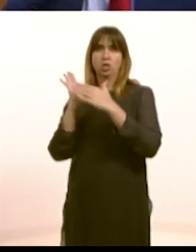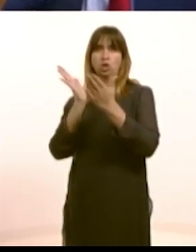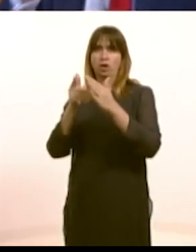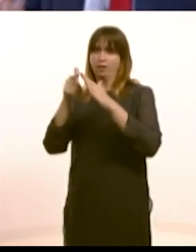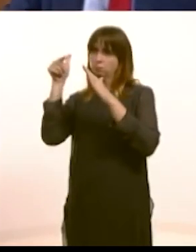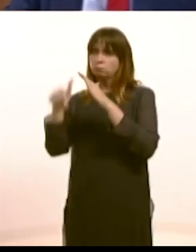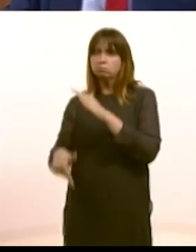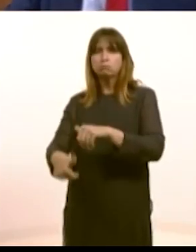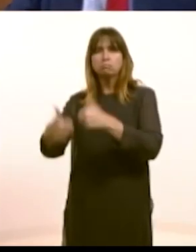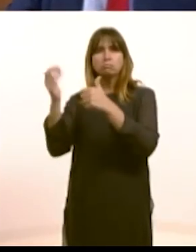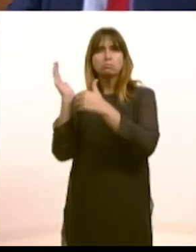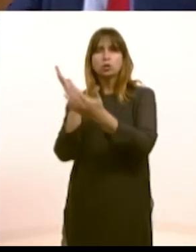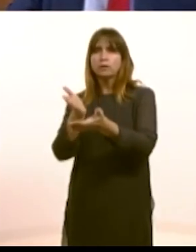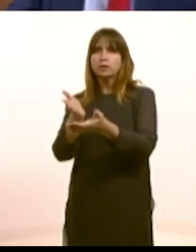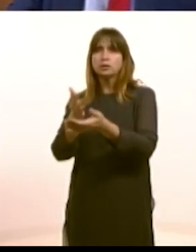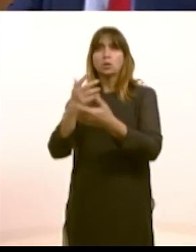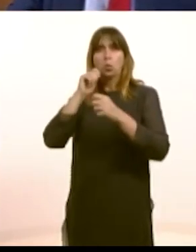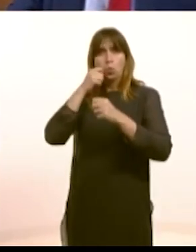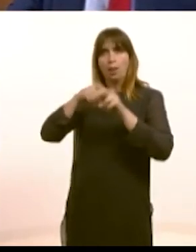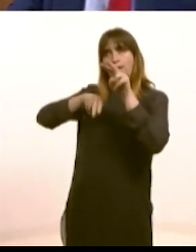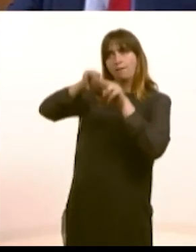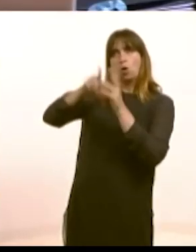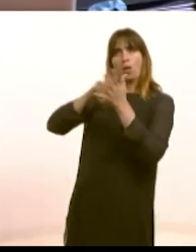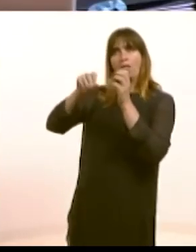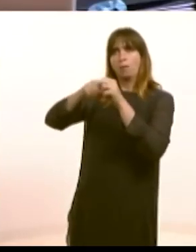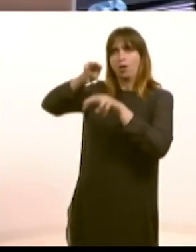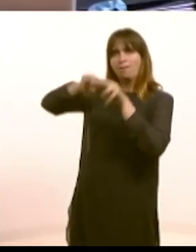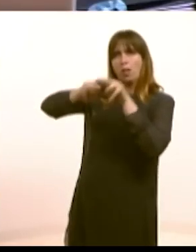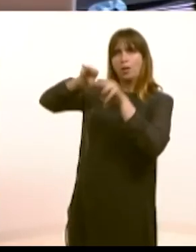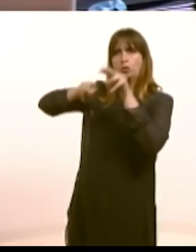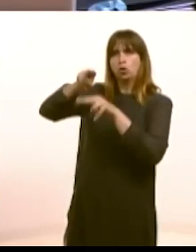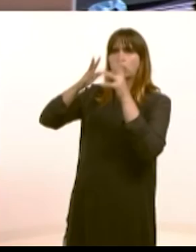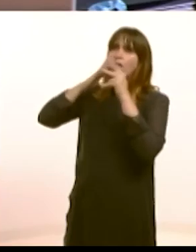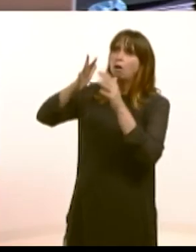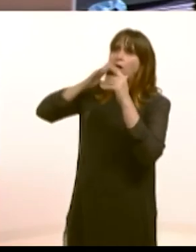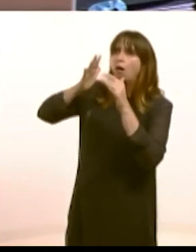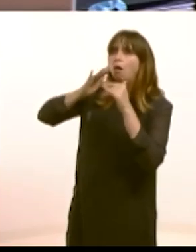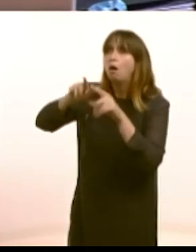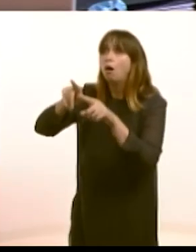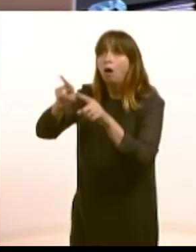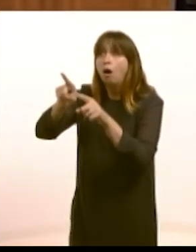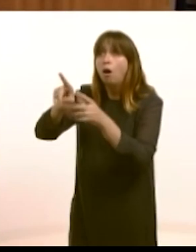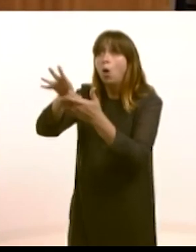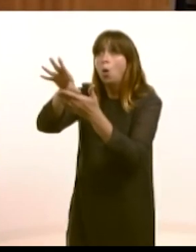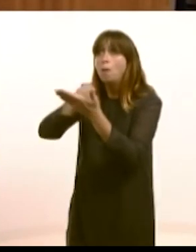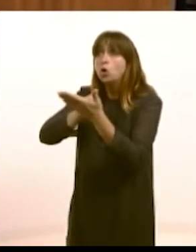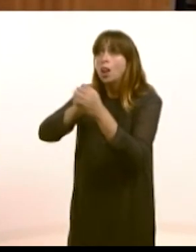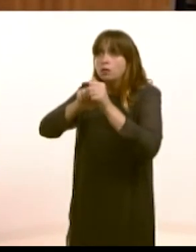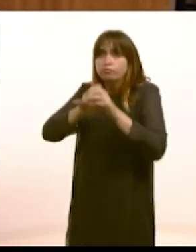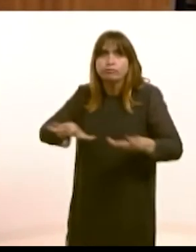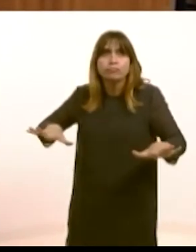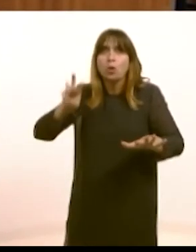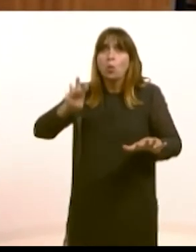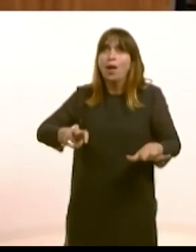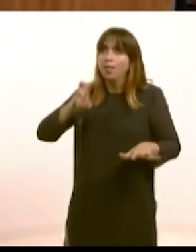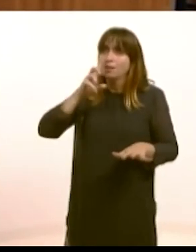health board will continue to evaluate what's been done there in order to make sure that it's a model that can be adopted potentially around Wales.